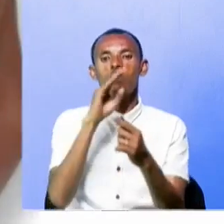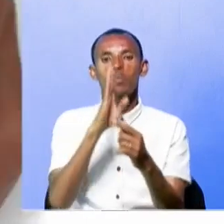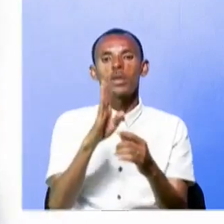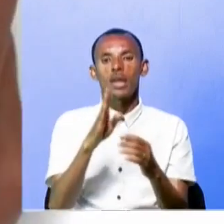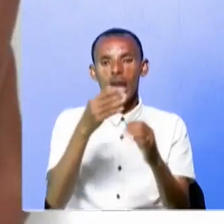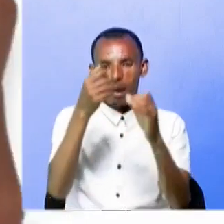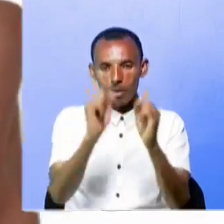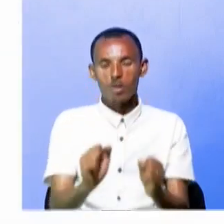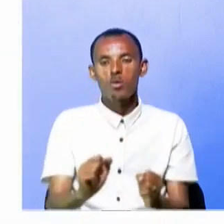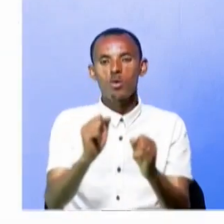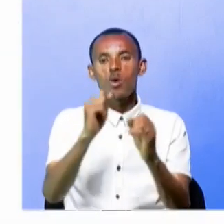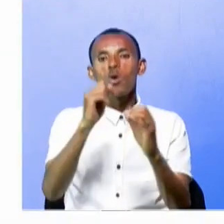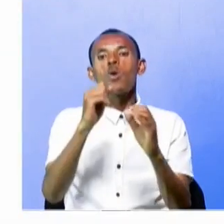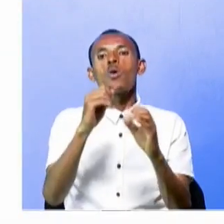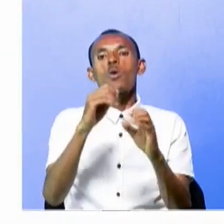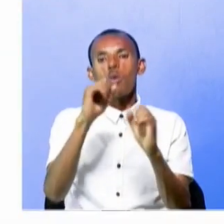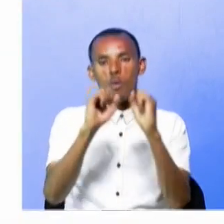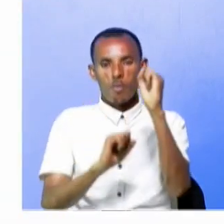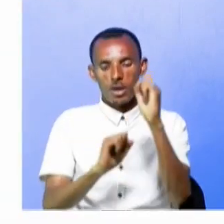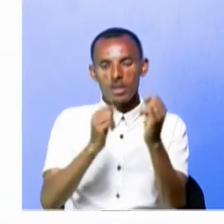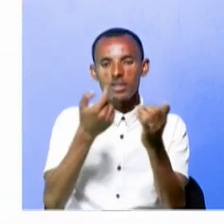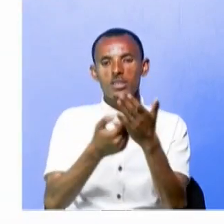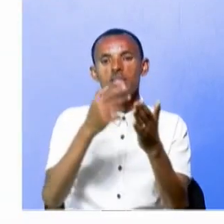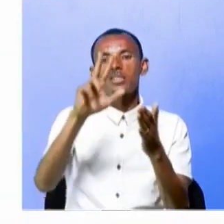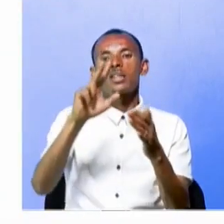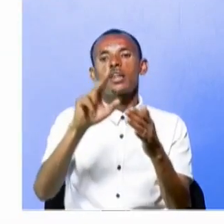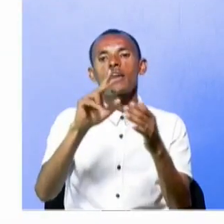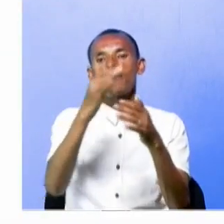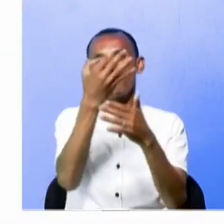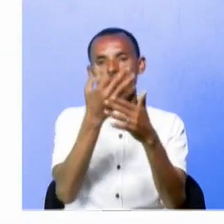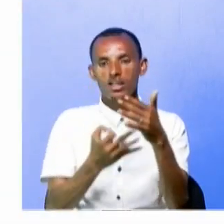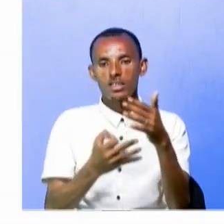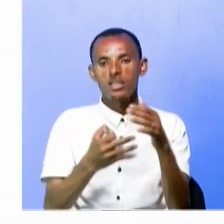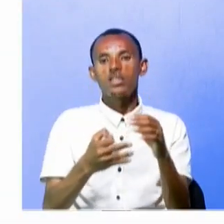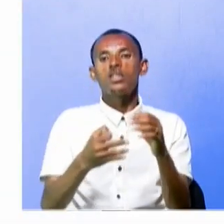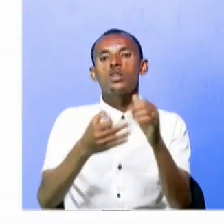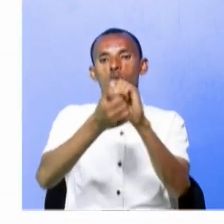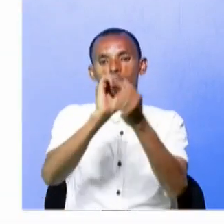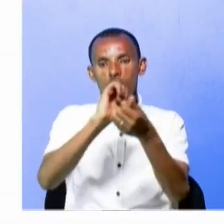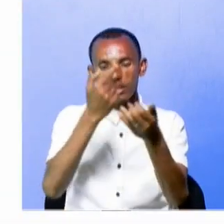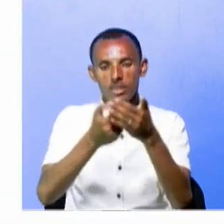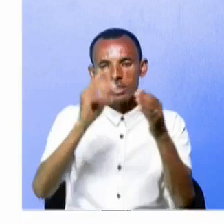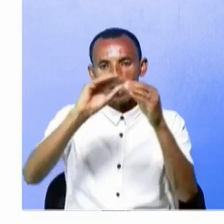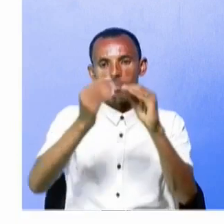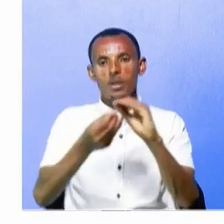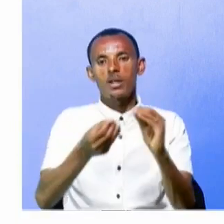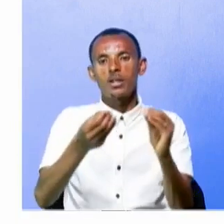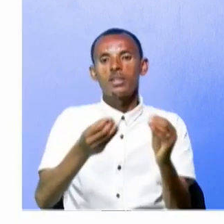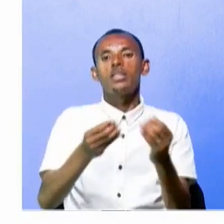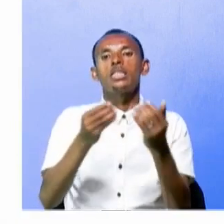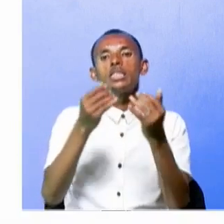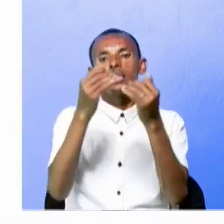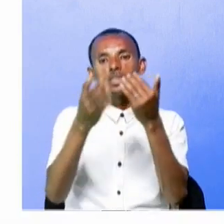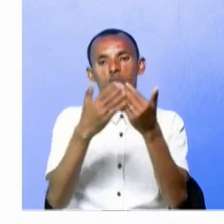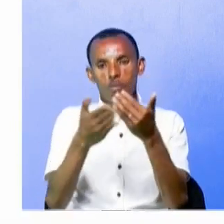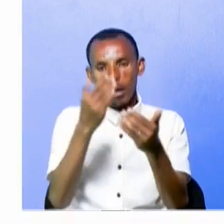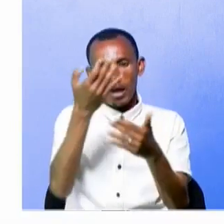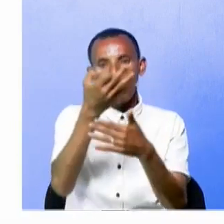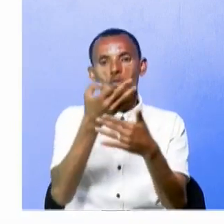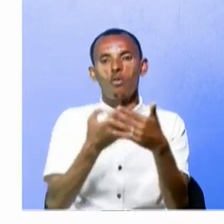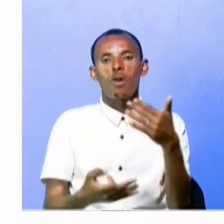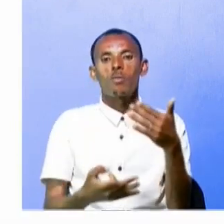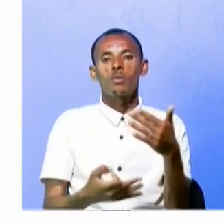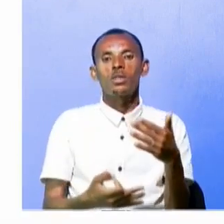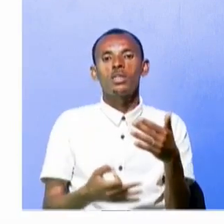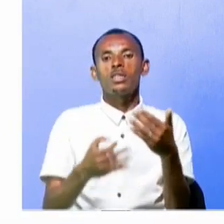compare these three fractions, you need to convert these numbers in their simplified form. So